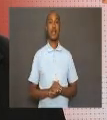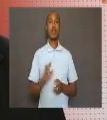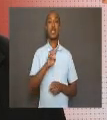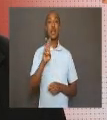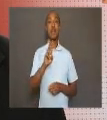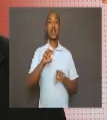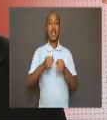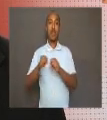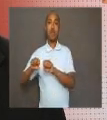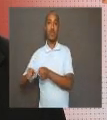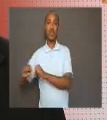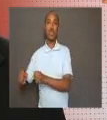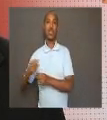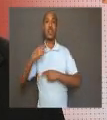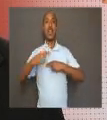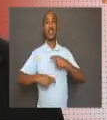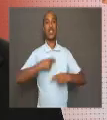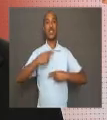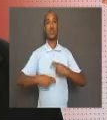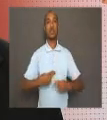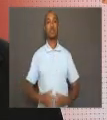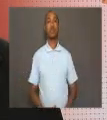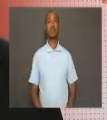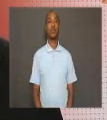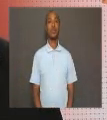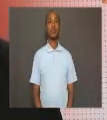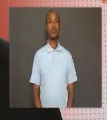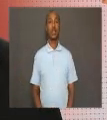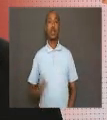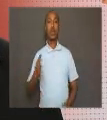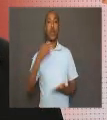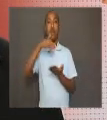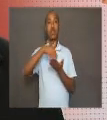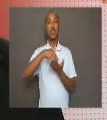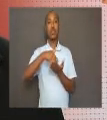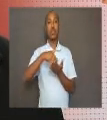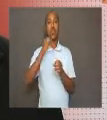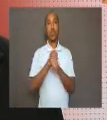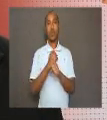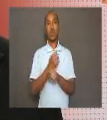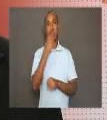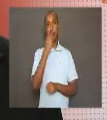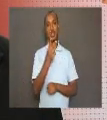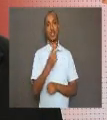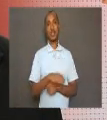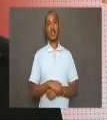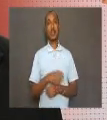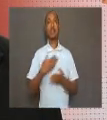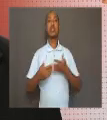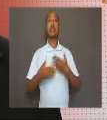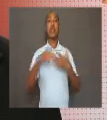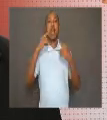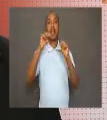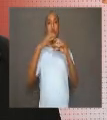double decomposition reaction. We also demonstrated a simple